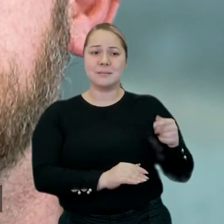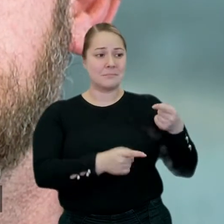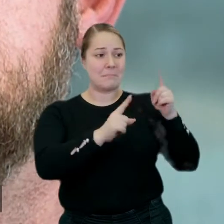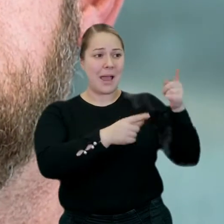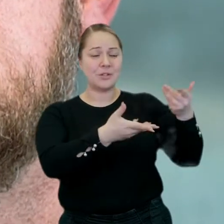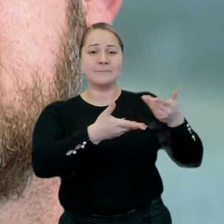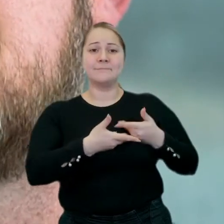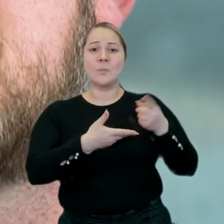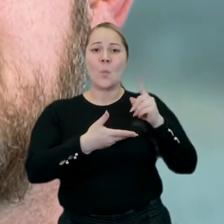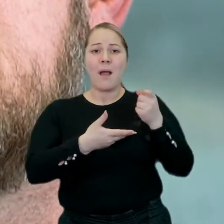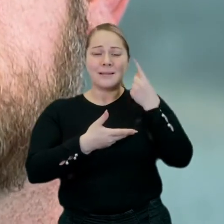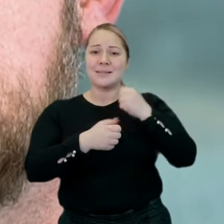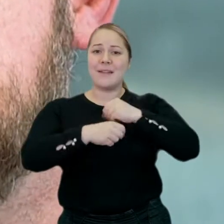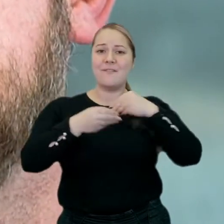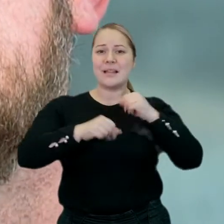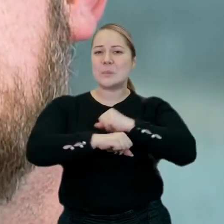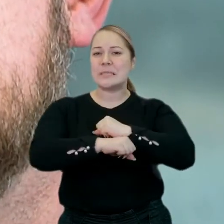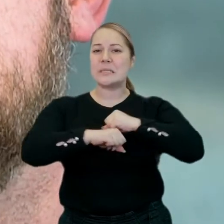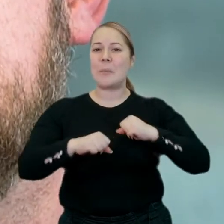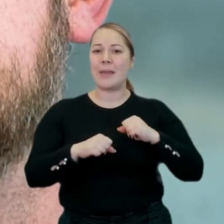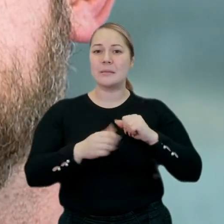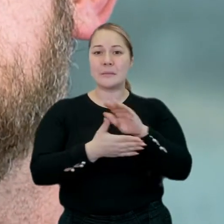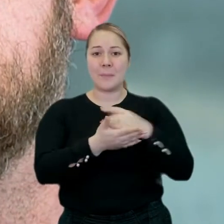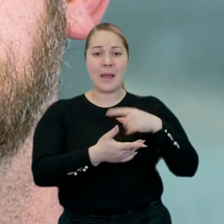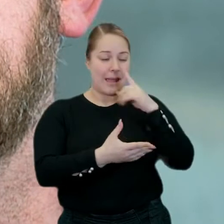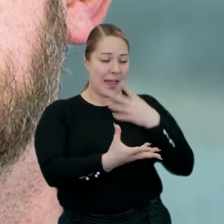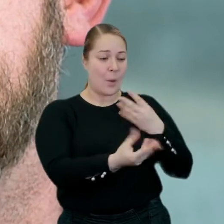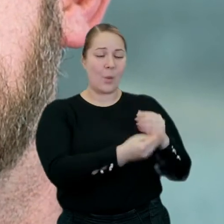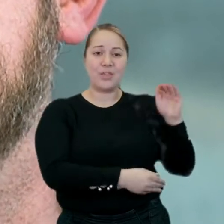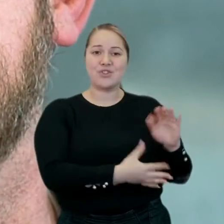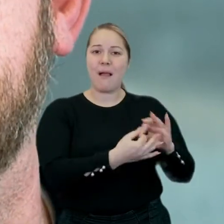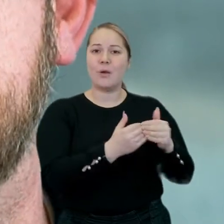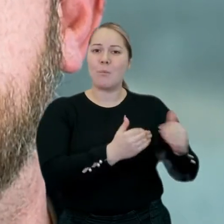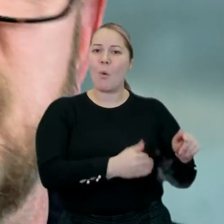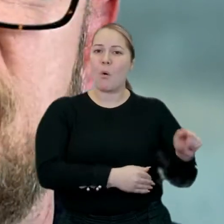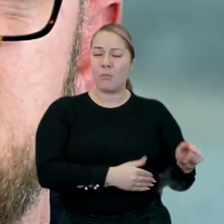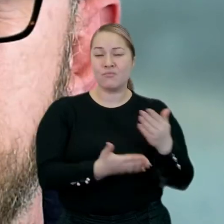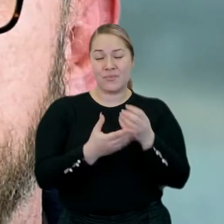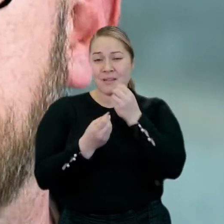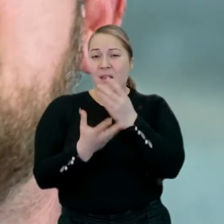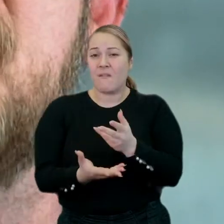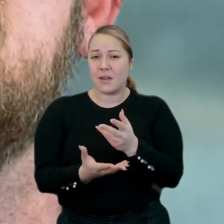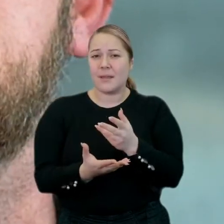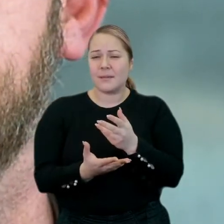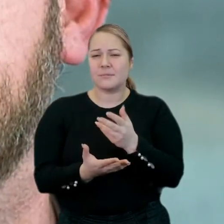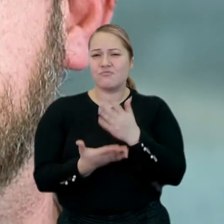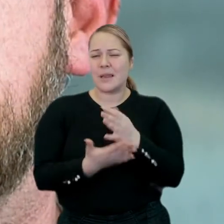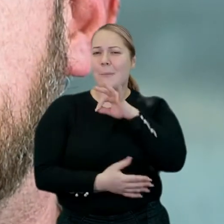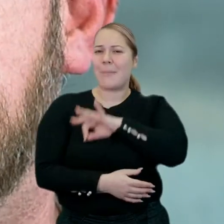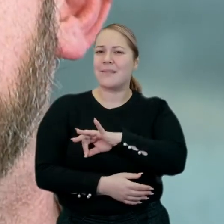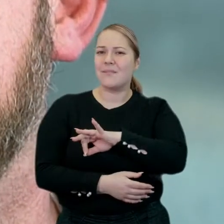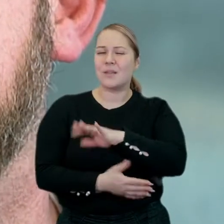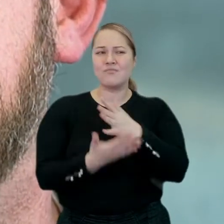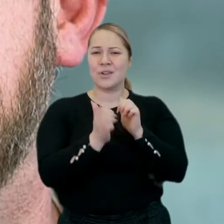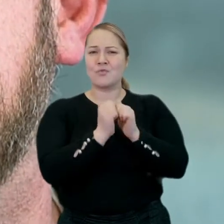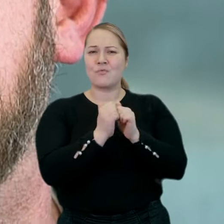really, really cool at just creating a bit more flexibility and space for me so that I could spend a lot of time with my child, which was lovely. And I've benefited from that, so